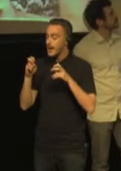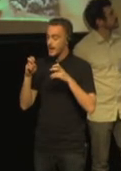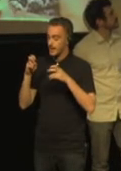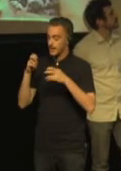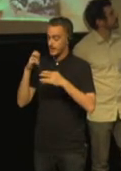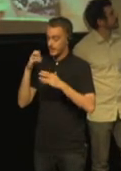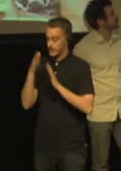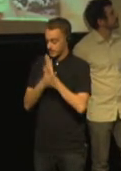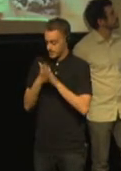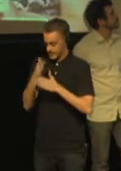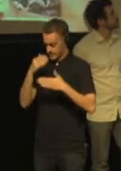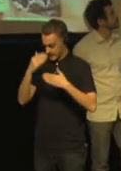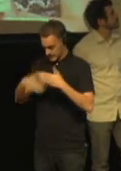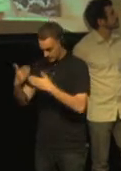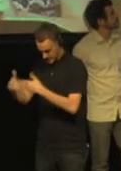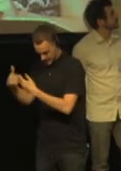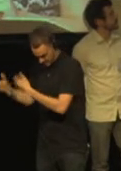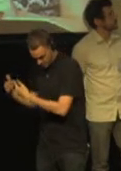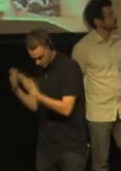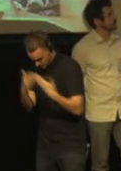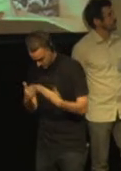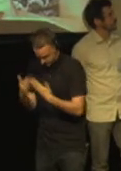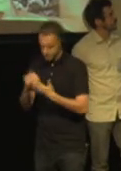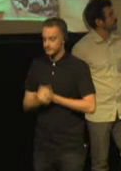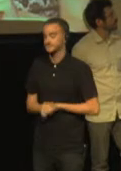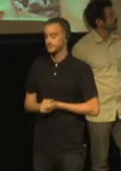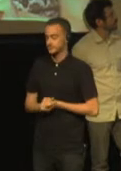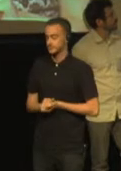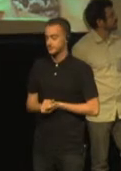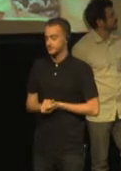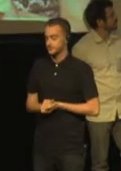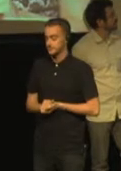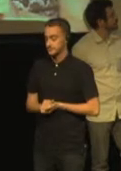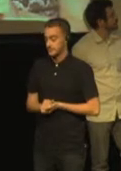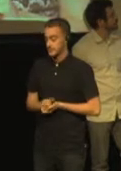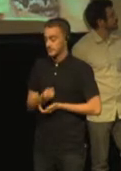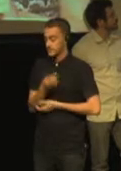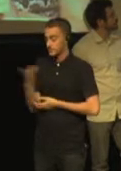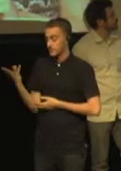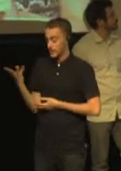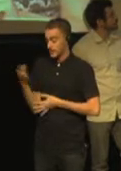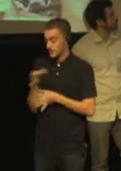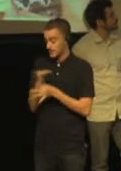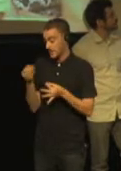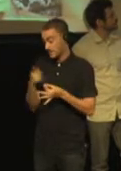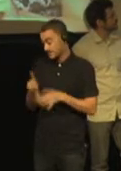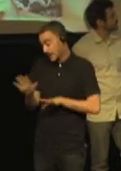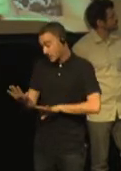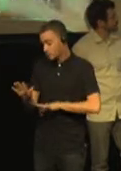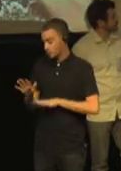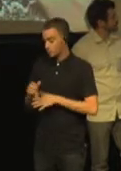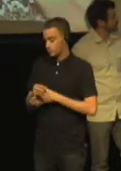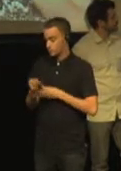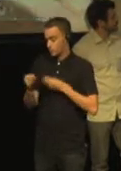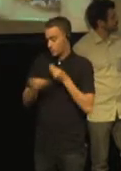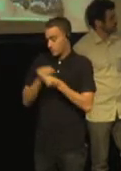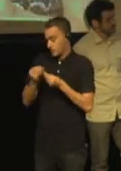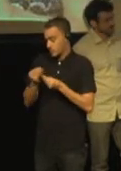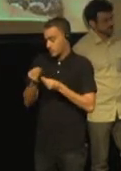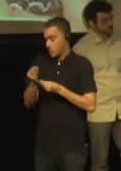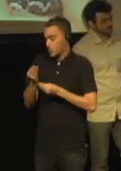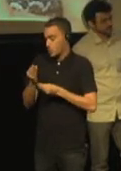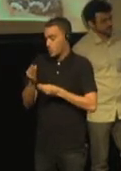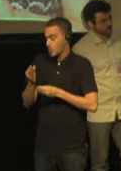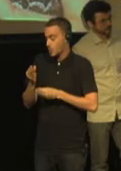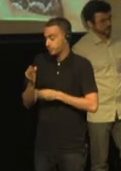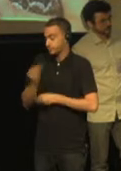perfect. This number isn't perfect, but it's the best that we had. It's the best that we could do under this situation. And unfortunately, we couldn't calculate